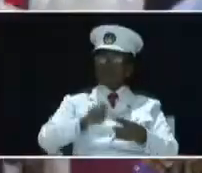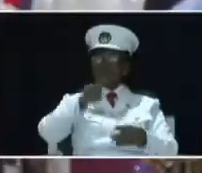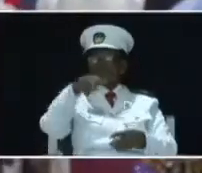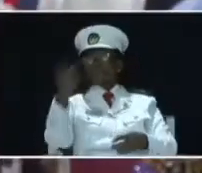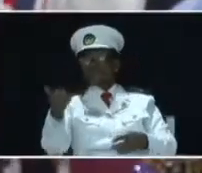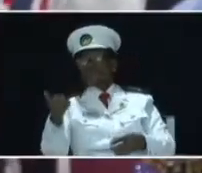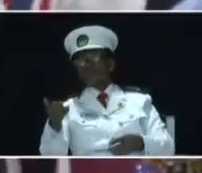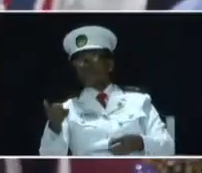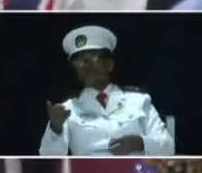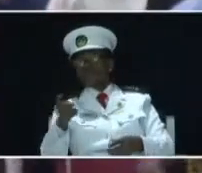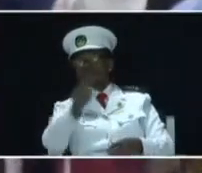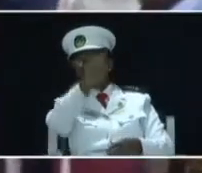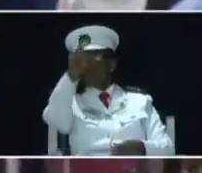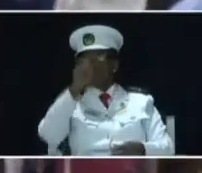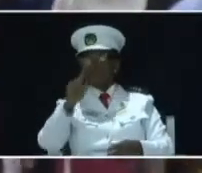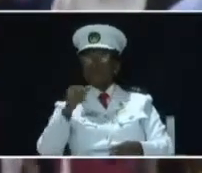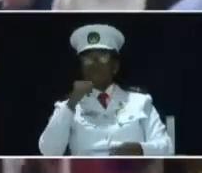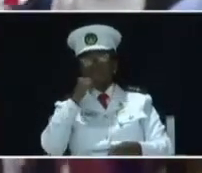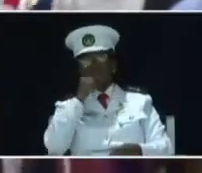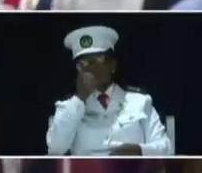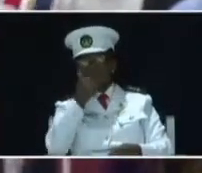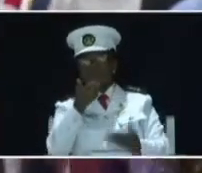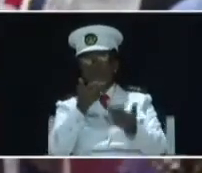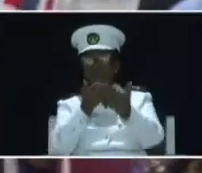Tomorrow morning?